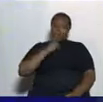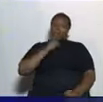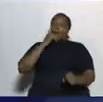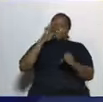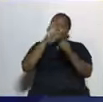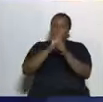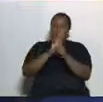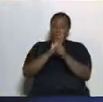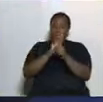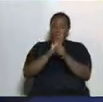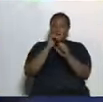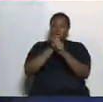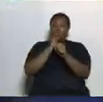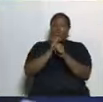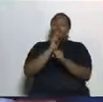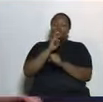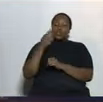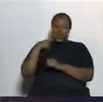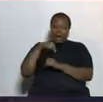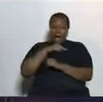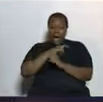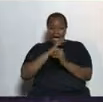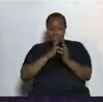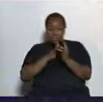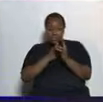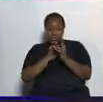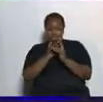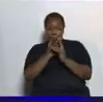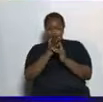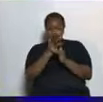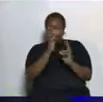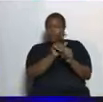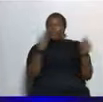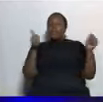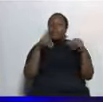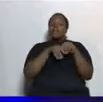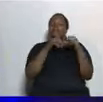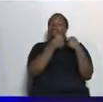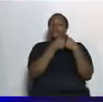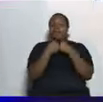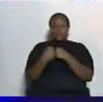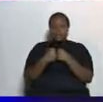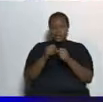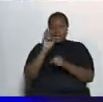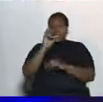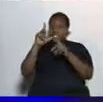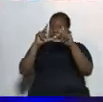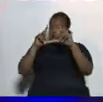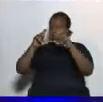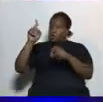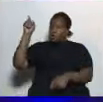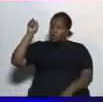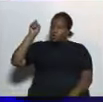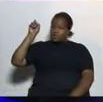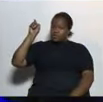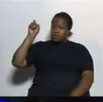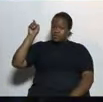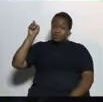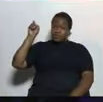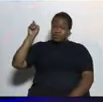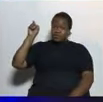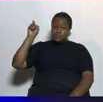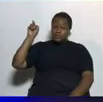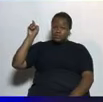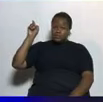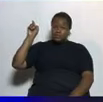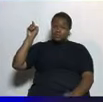to take us through. Yeye atatusaidia kupita katika changamoto hizo. Look at the picture on the screen. Hebu angalia picha iliyopo katika